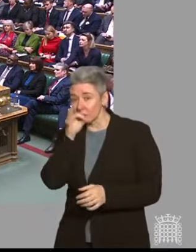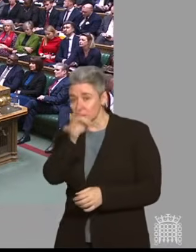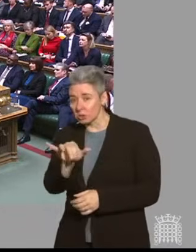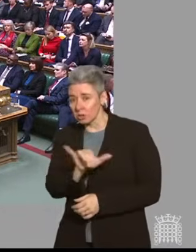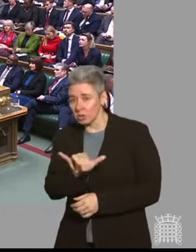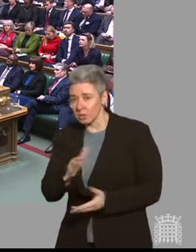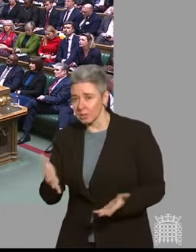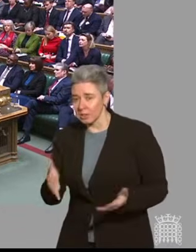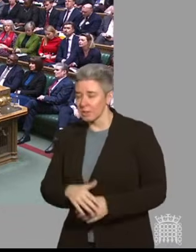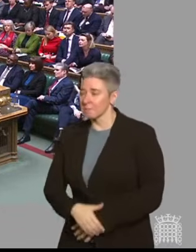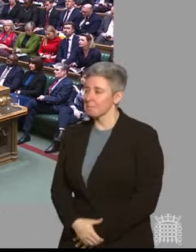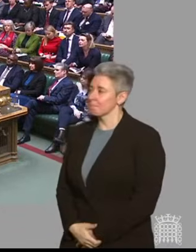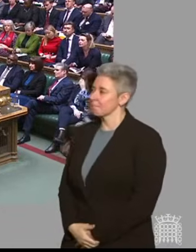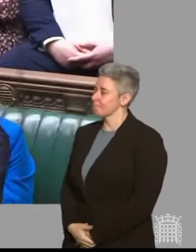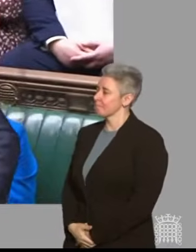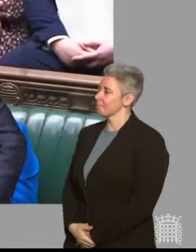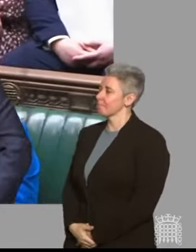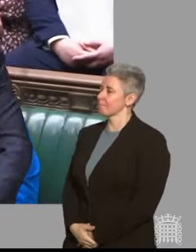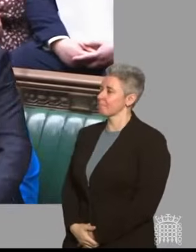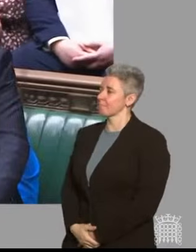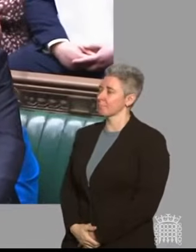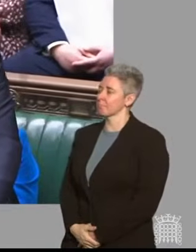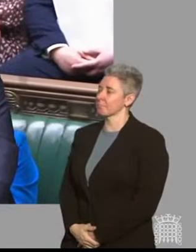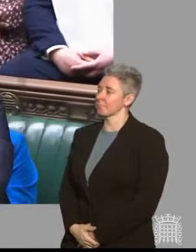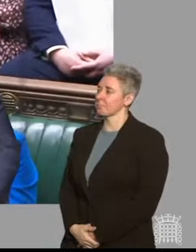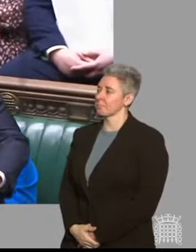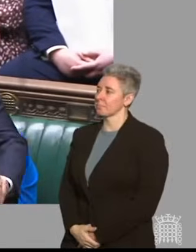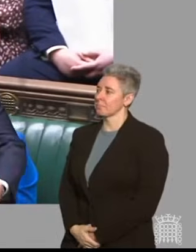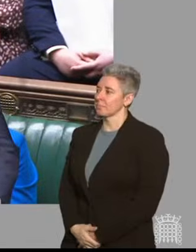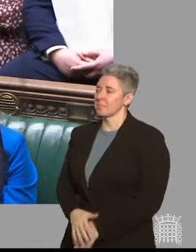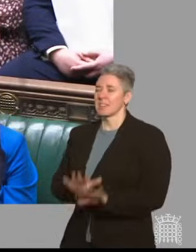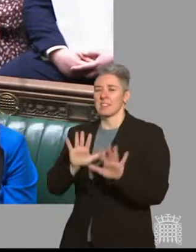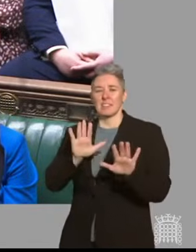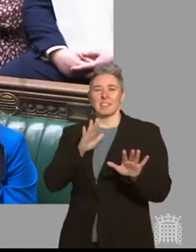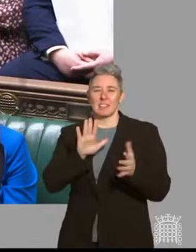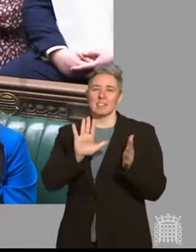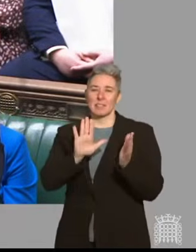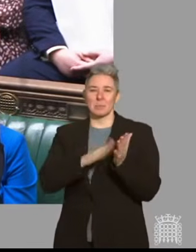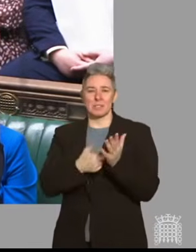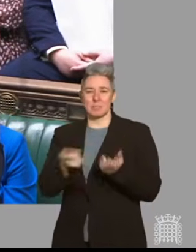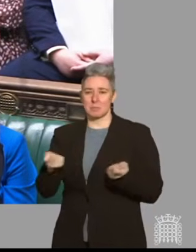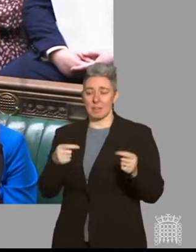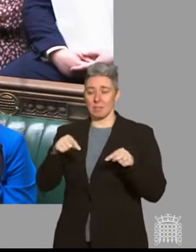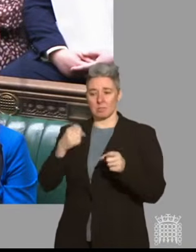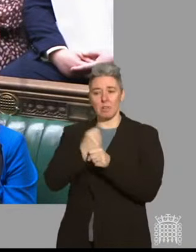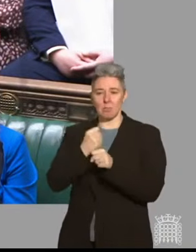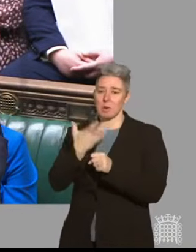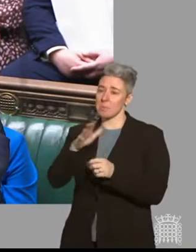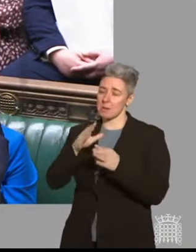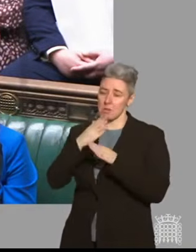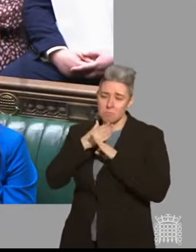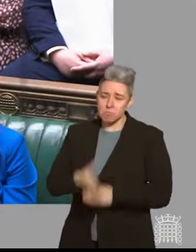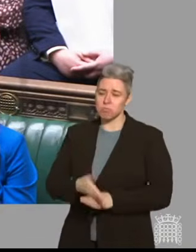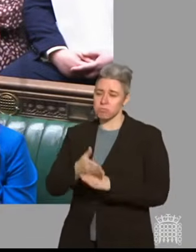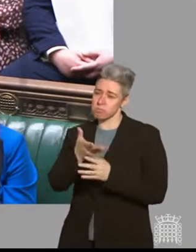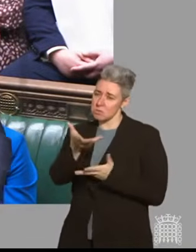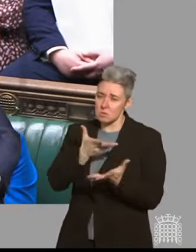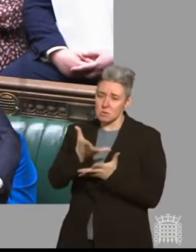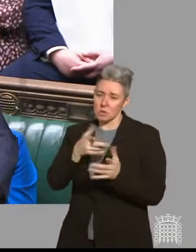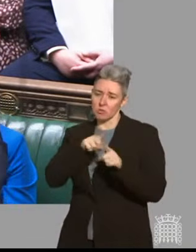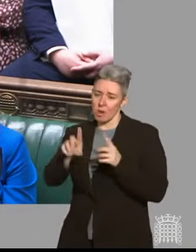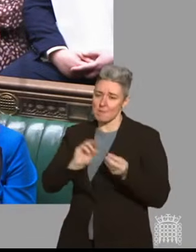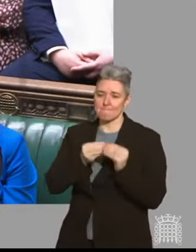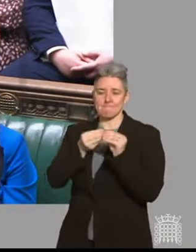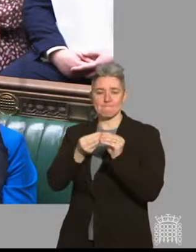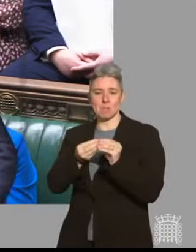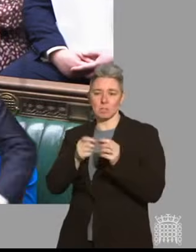Speaker, this government has worked hard to secure a long-term sustainable future for Welsh steelmaking and to grow the legacy of